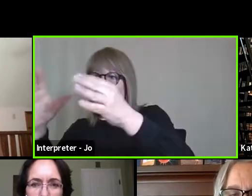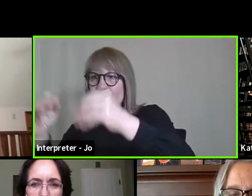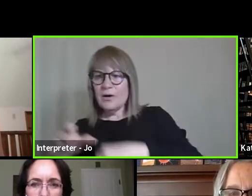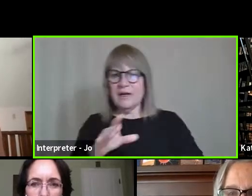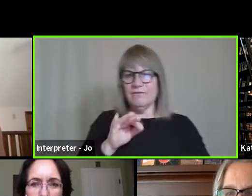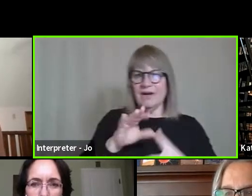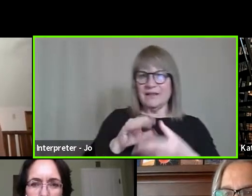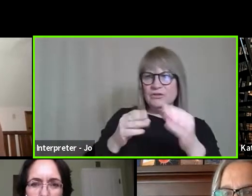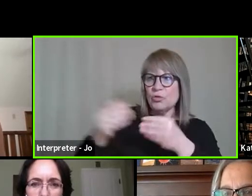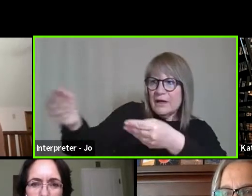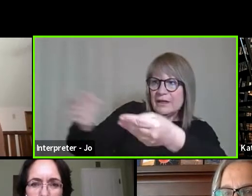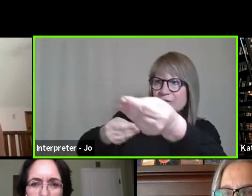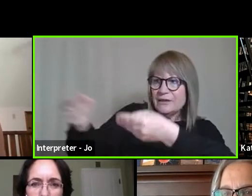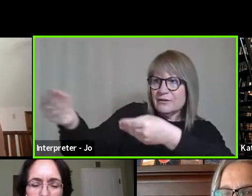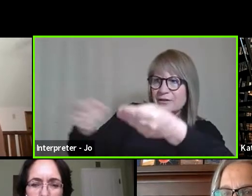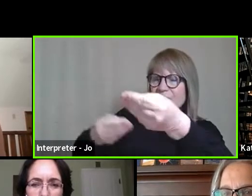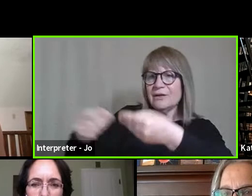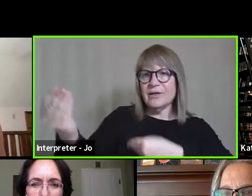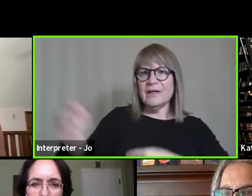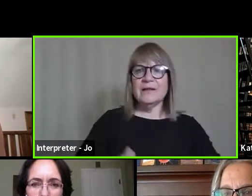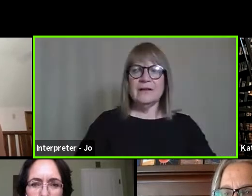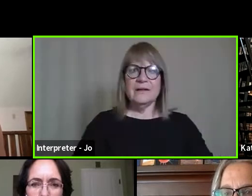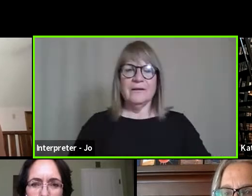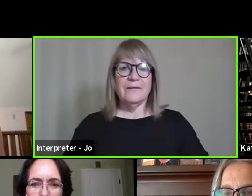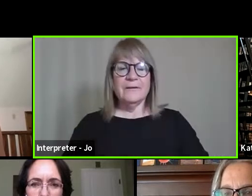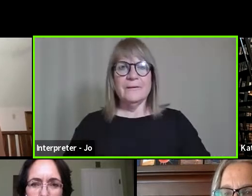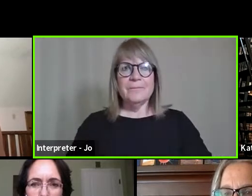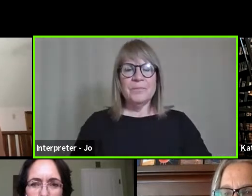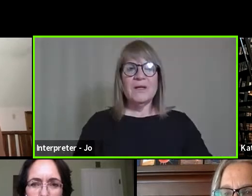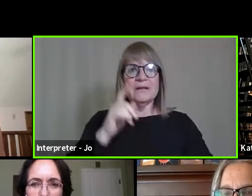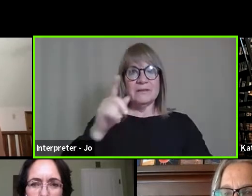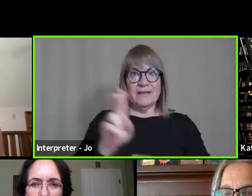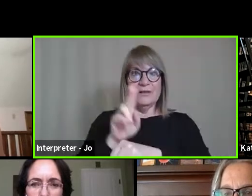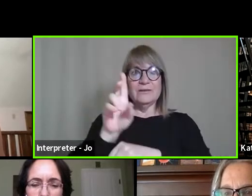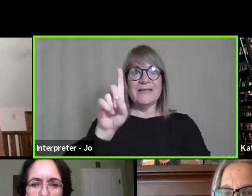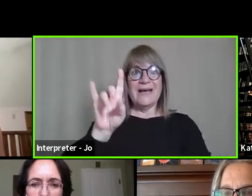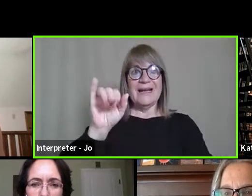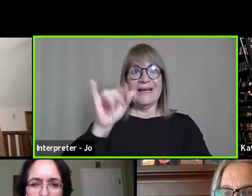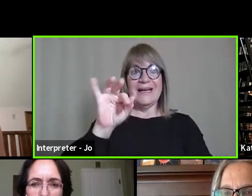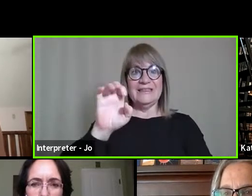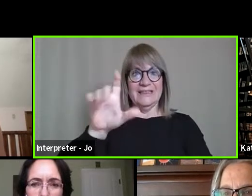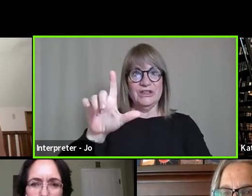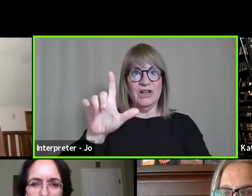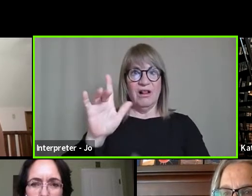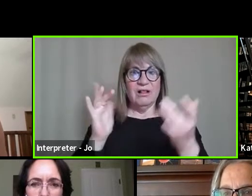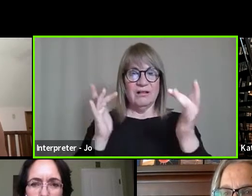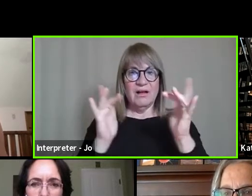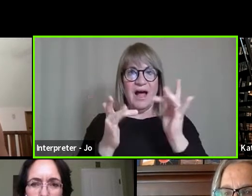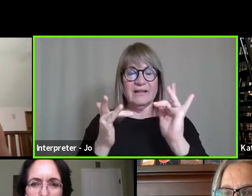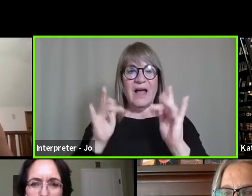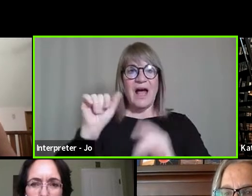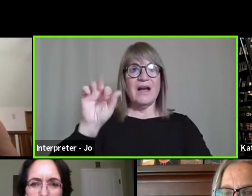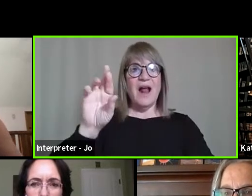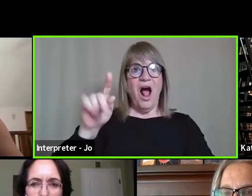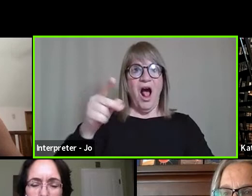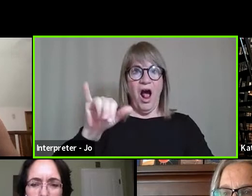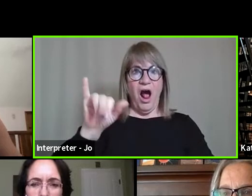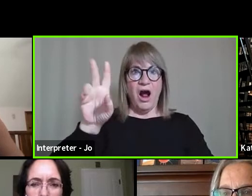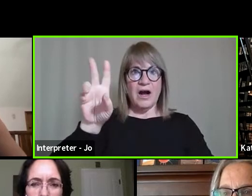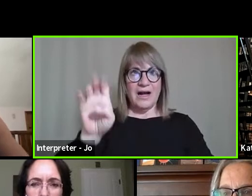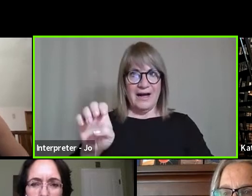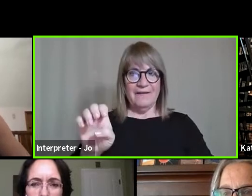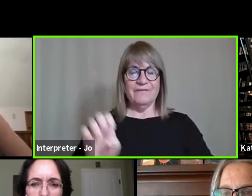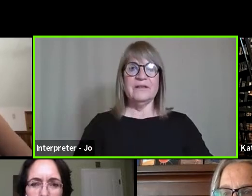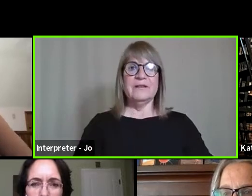storytelling that they'll be doing through that digital archive which aims to make a lot of the the human faces of this